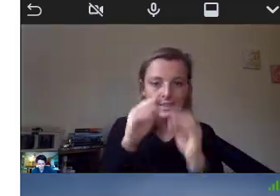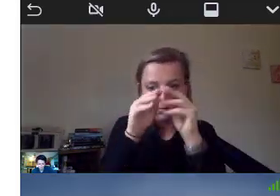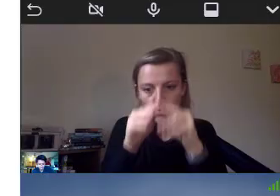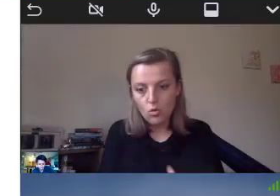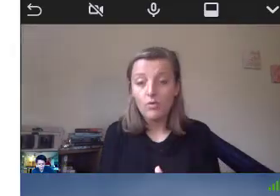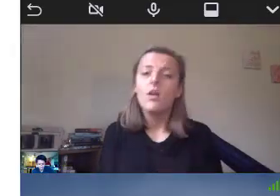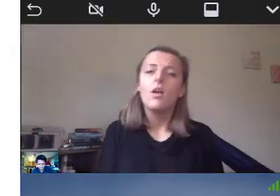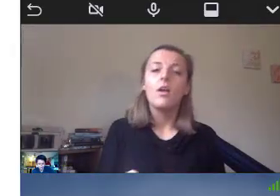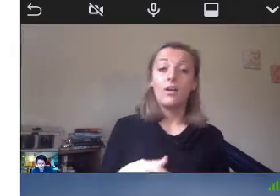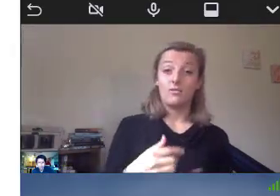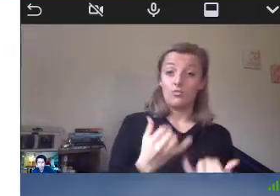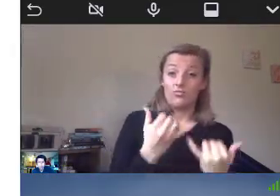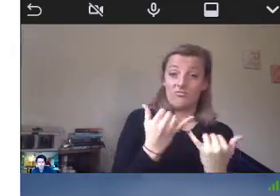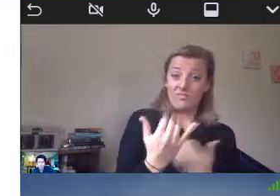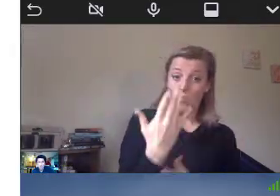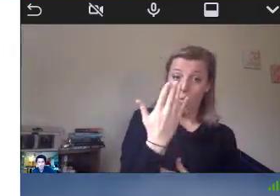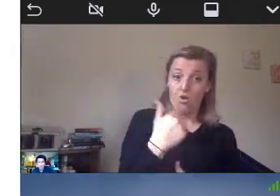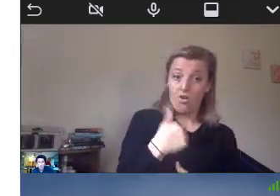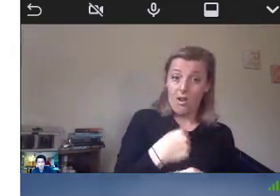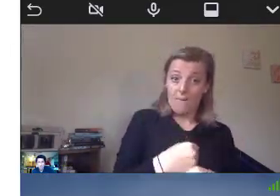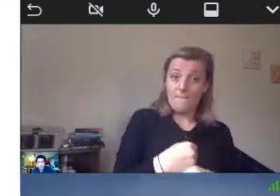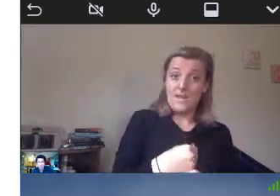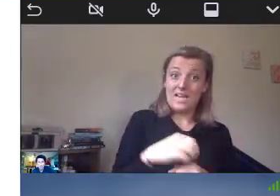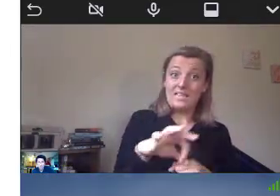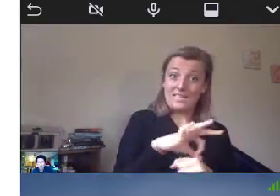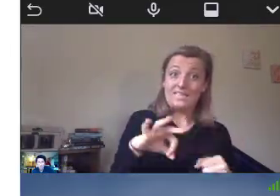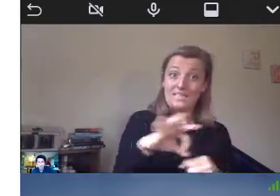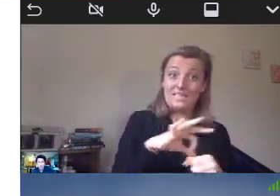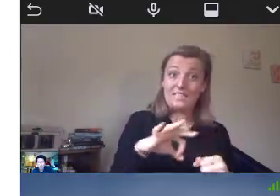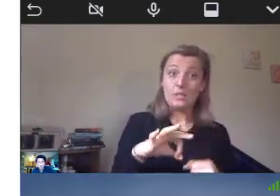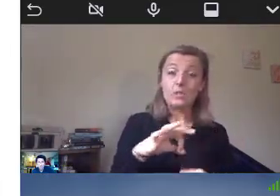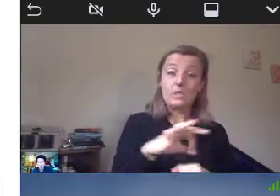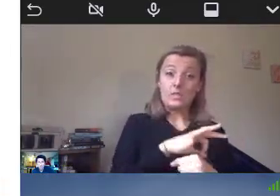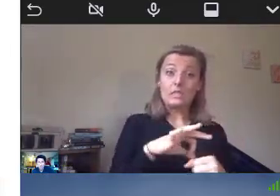tea, there's diffusion inside the fluid.